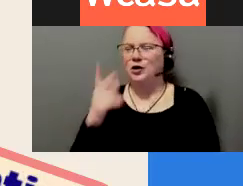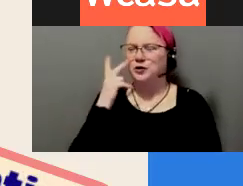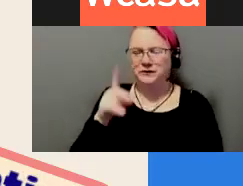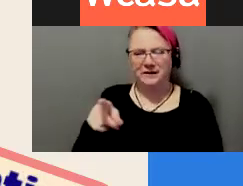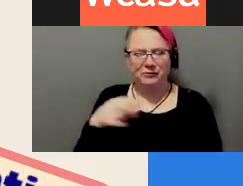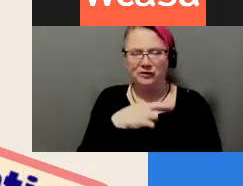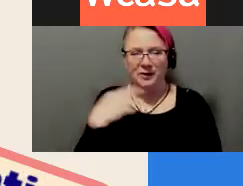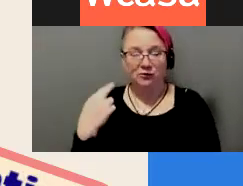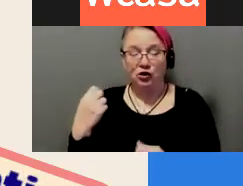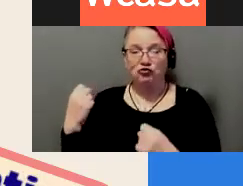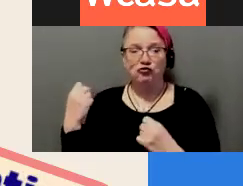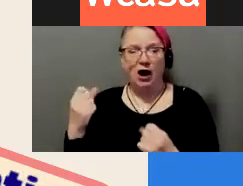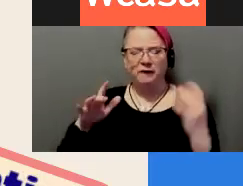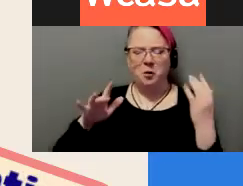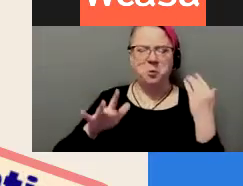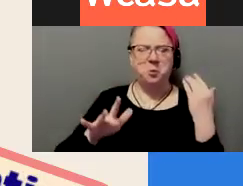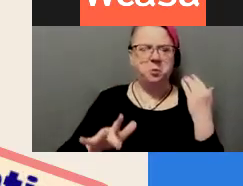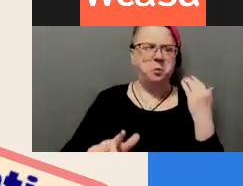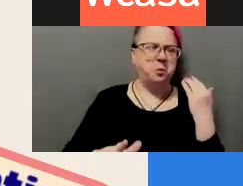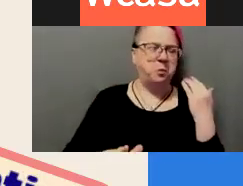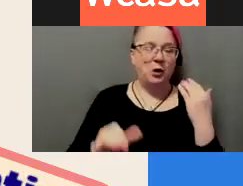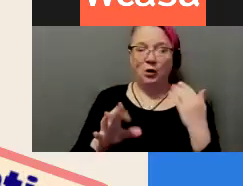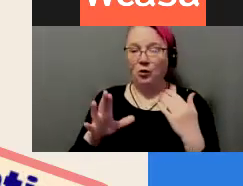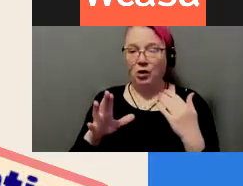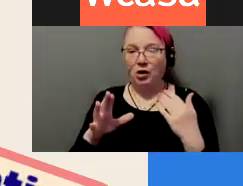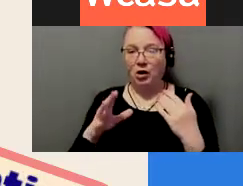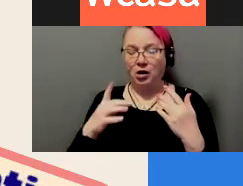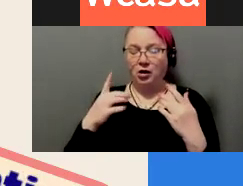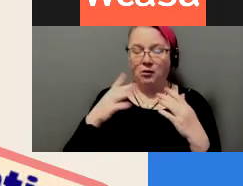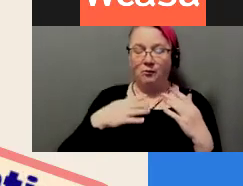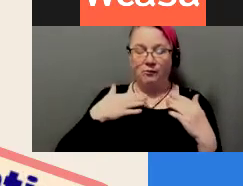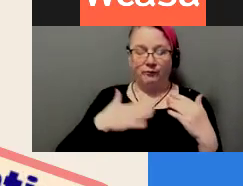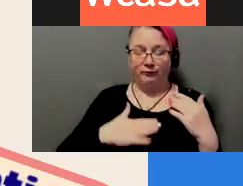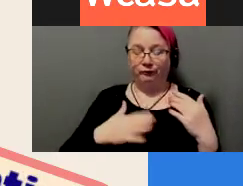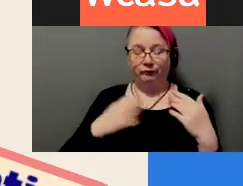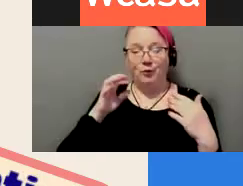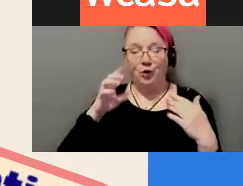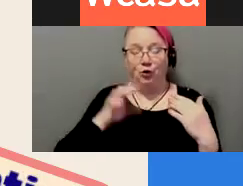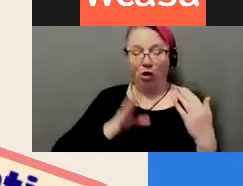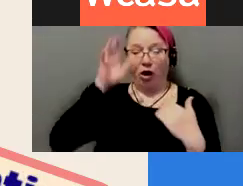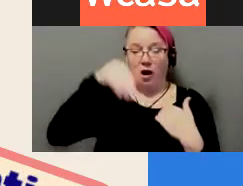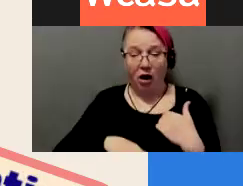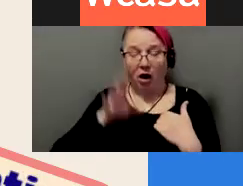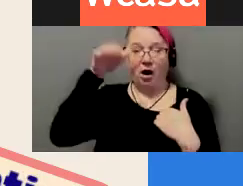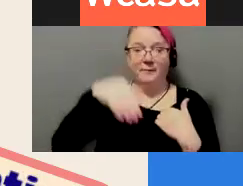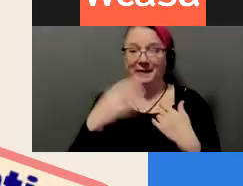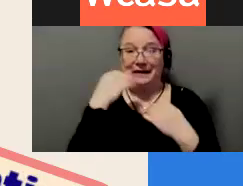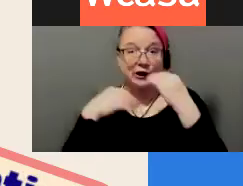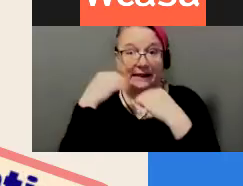fast or downplaying extreme mood swings, you might notice someone eating more, sleeping